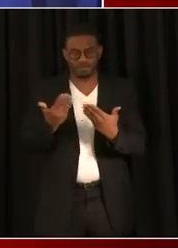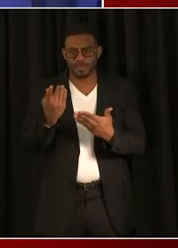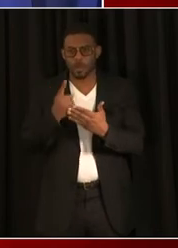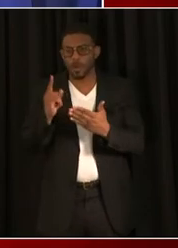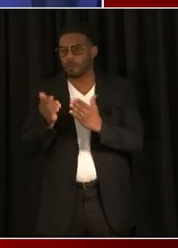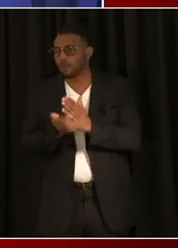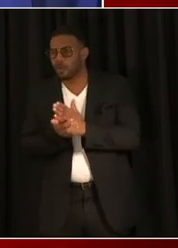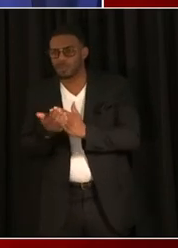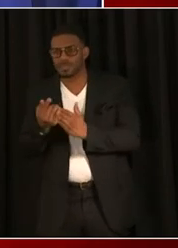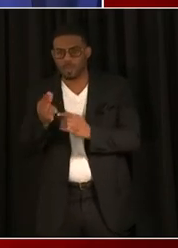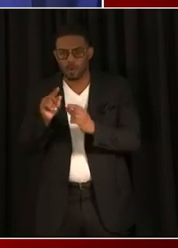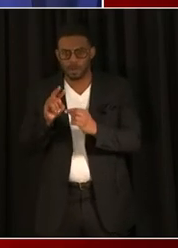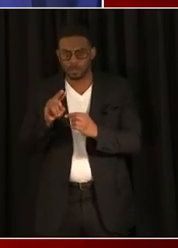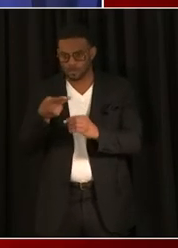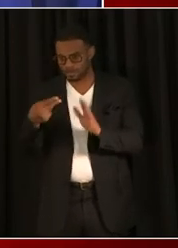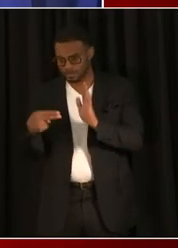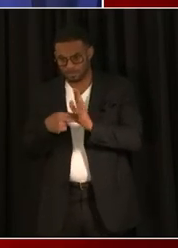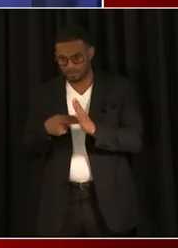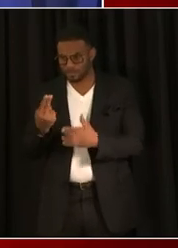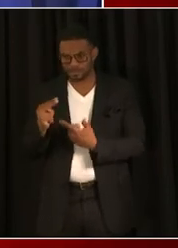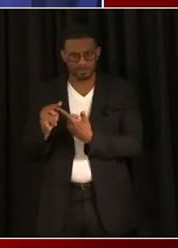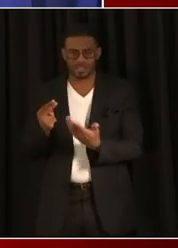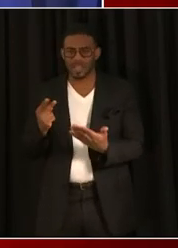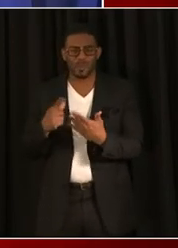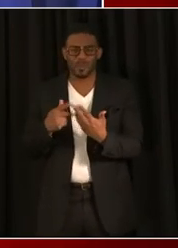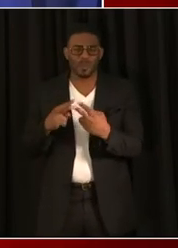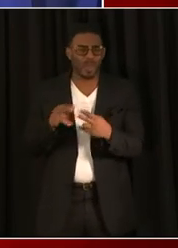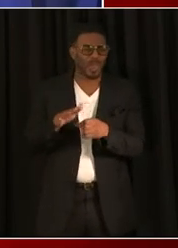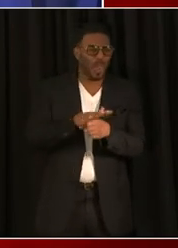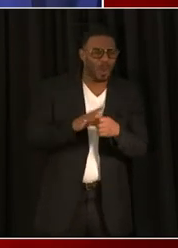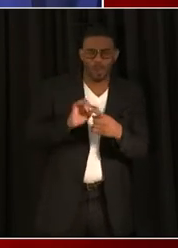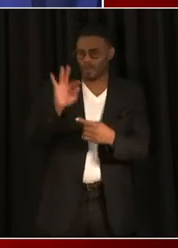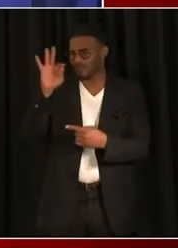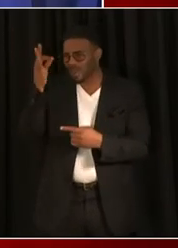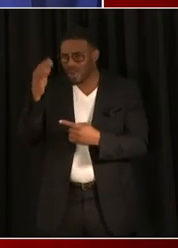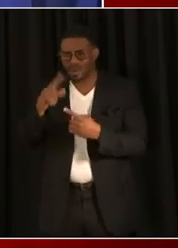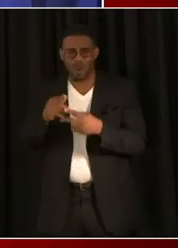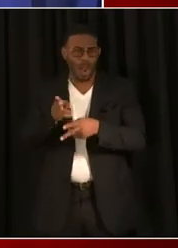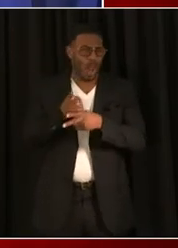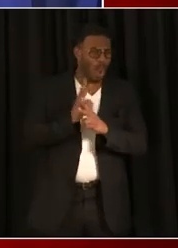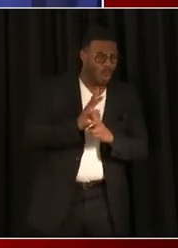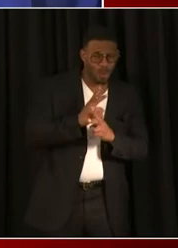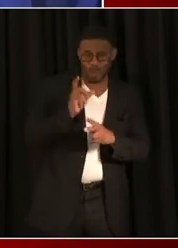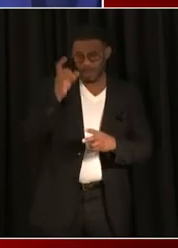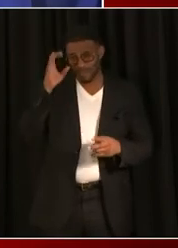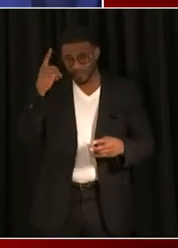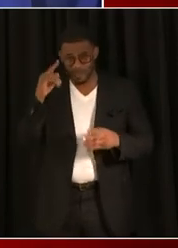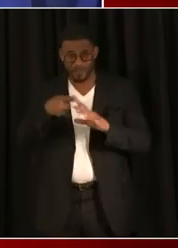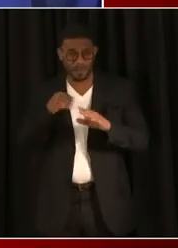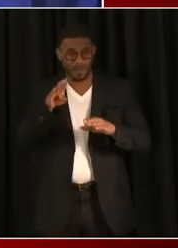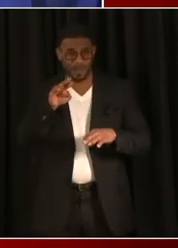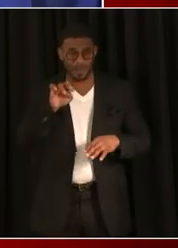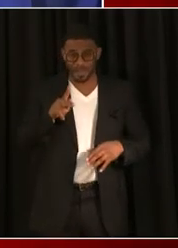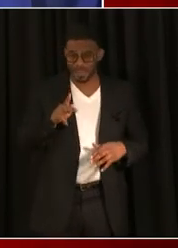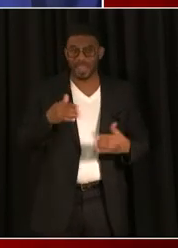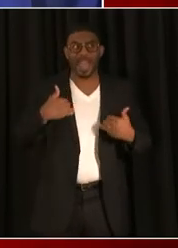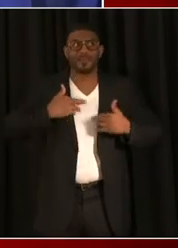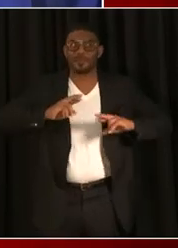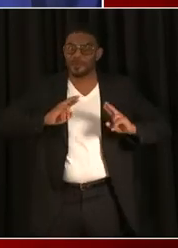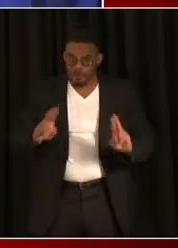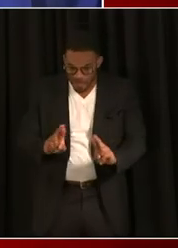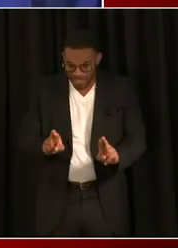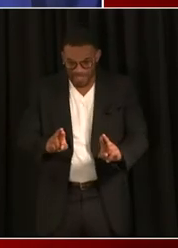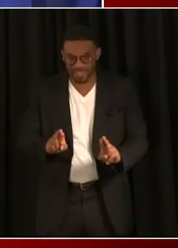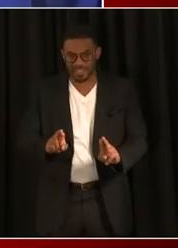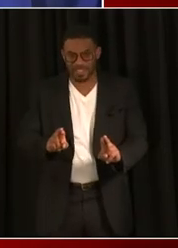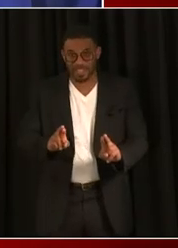business, somewhere in a folder, particularly for these relief funds, whether it's local or federal, whether it's a loan that you're looking for from a bank, have